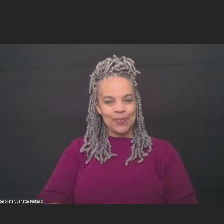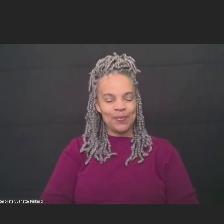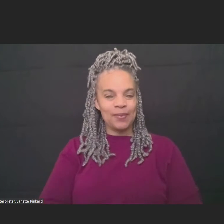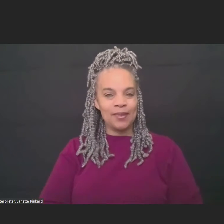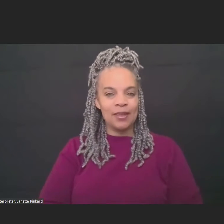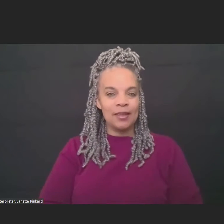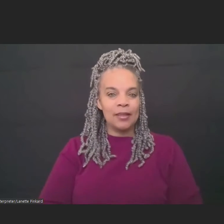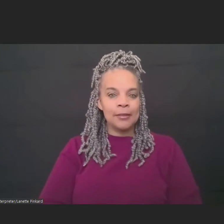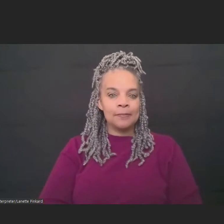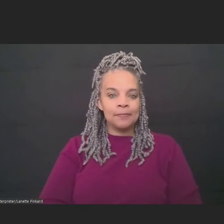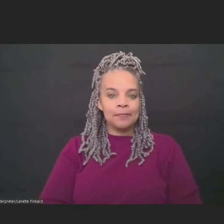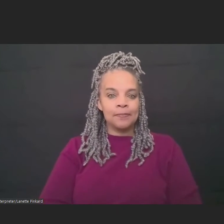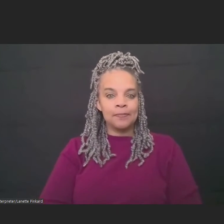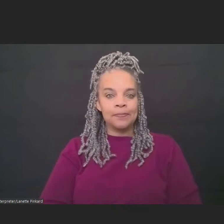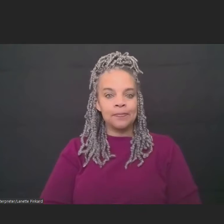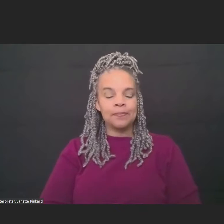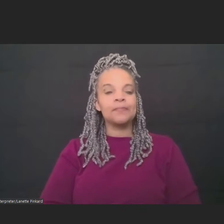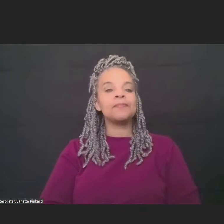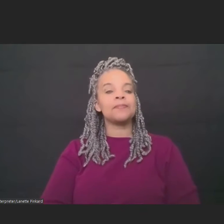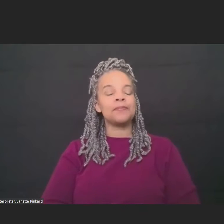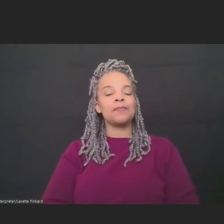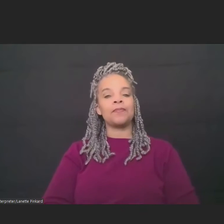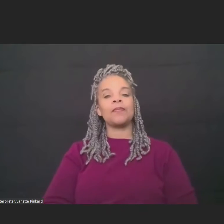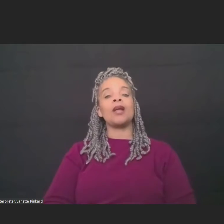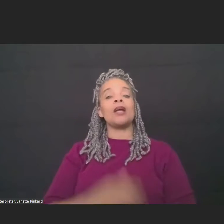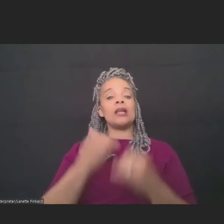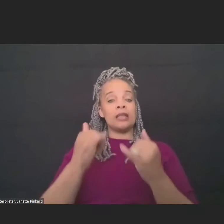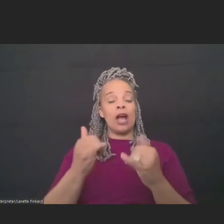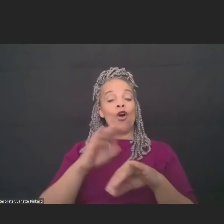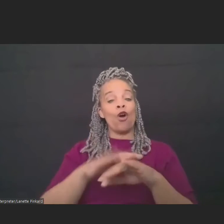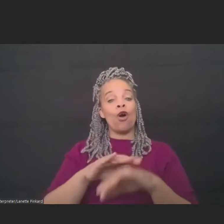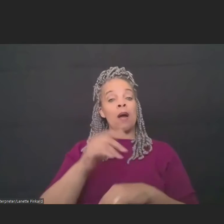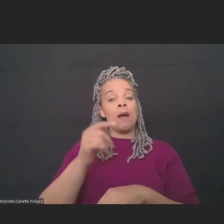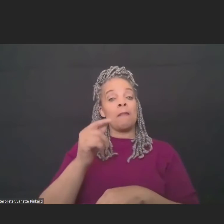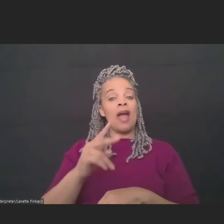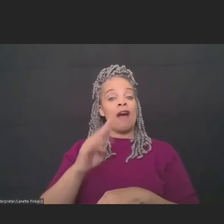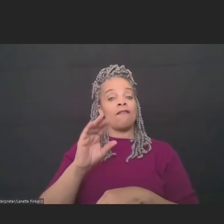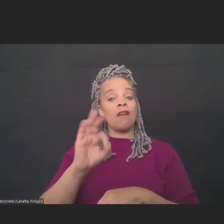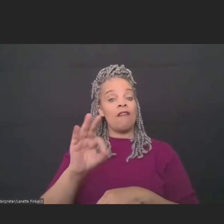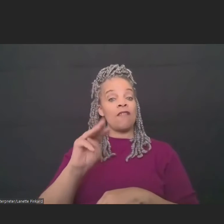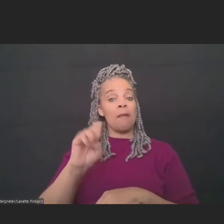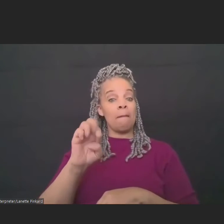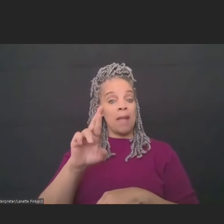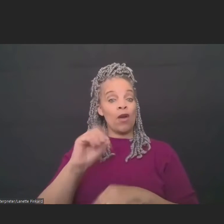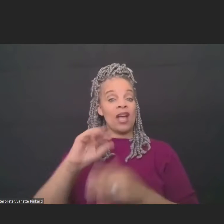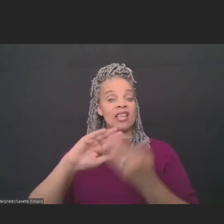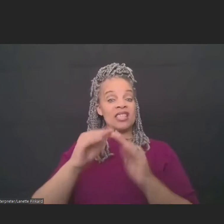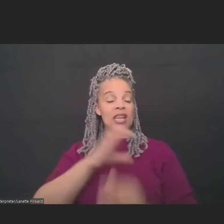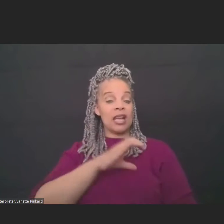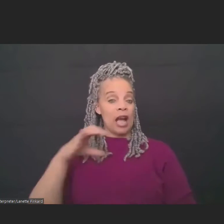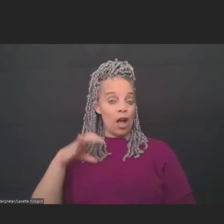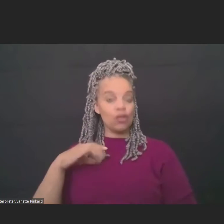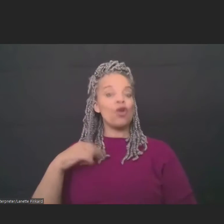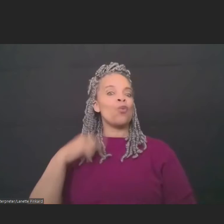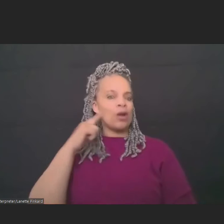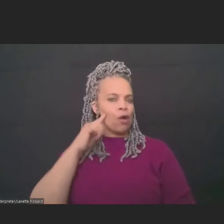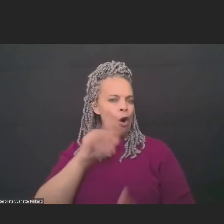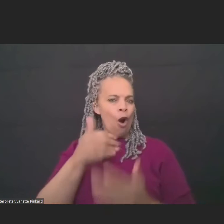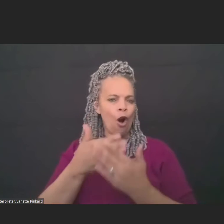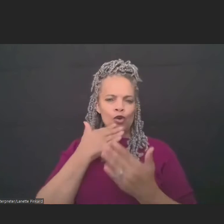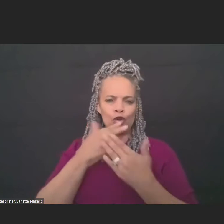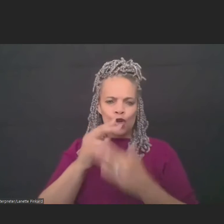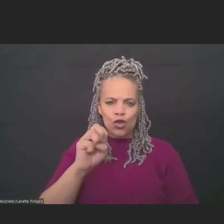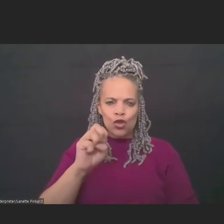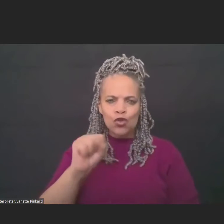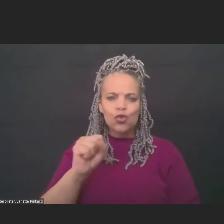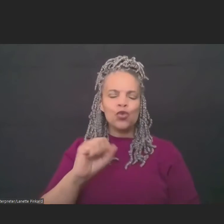Okay, before I get started, just let me say on behalf of the mayor and the city council, we understand, although there's good news to communicate